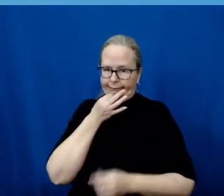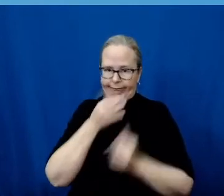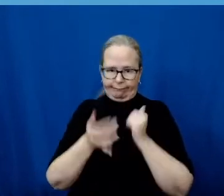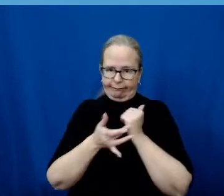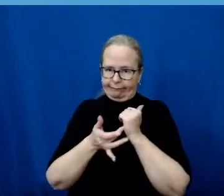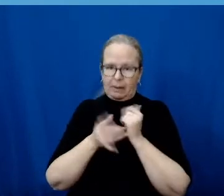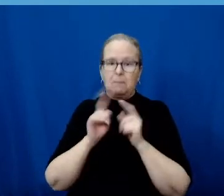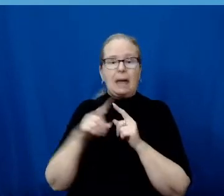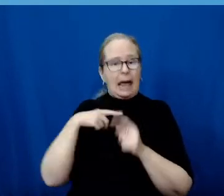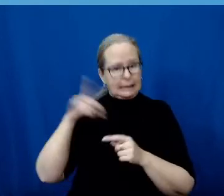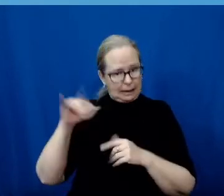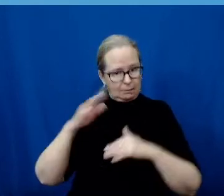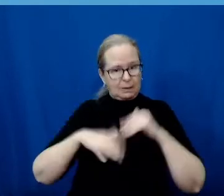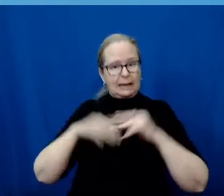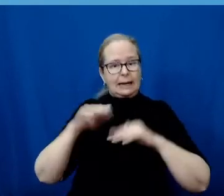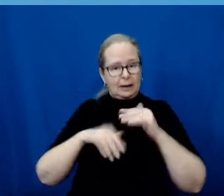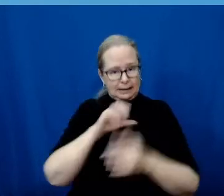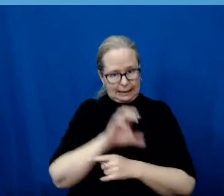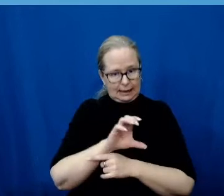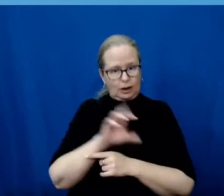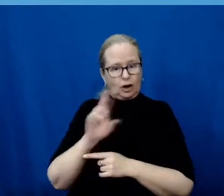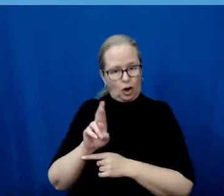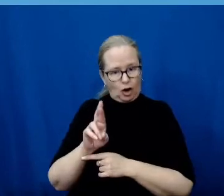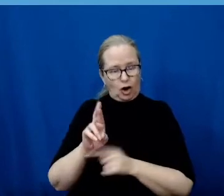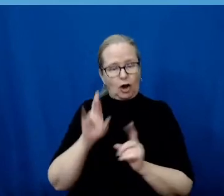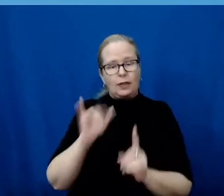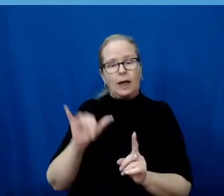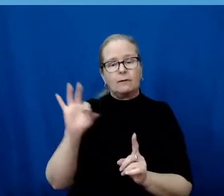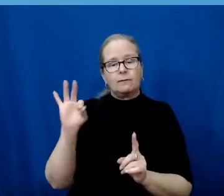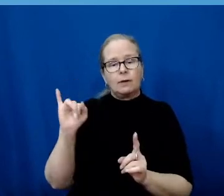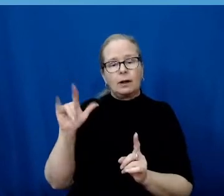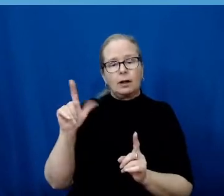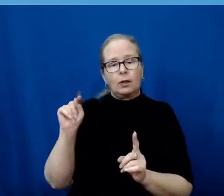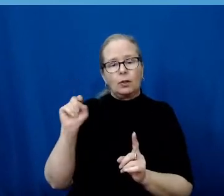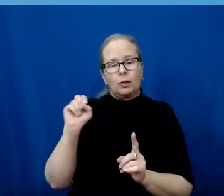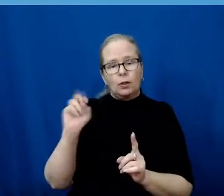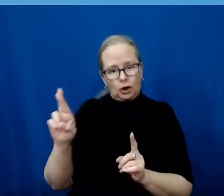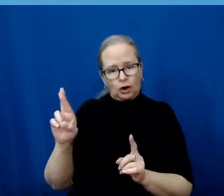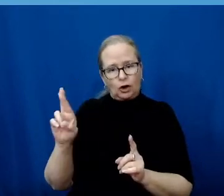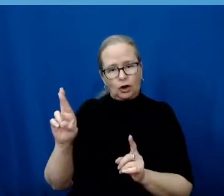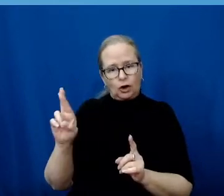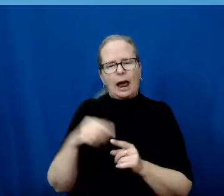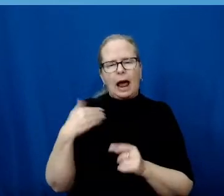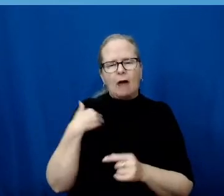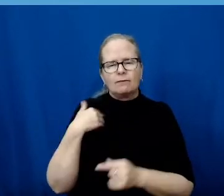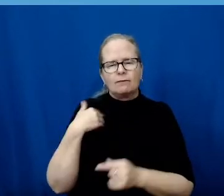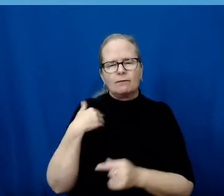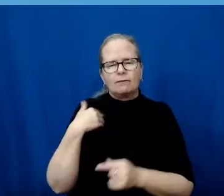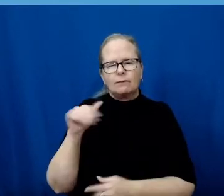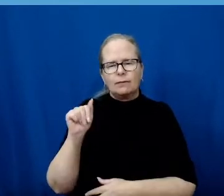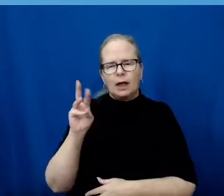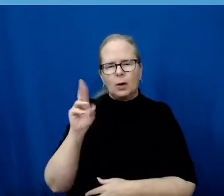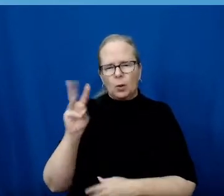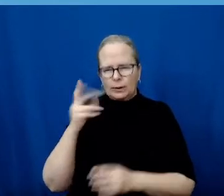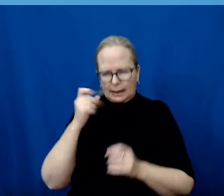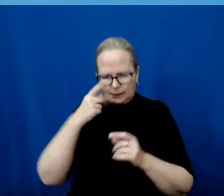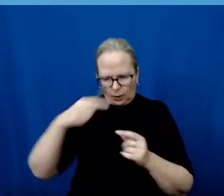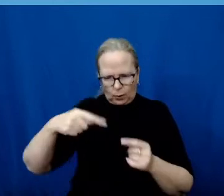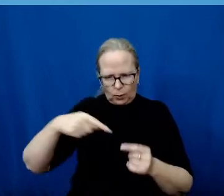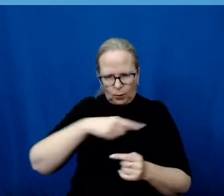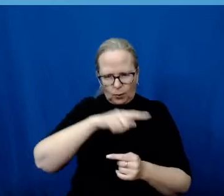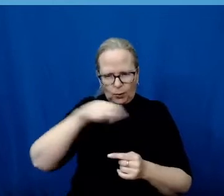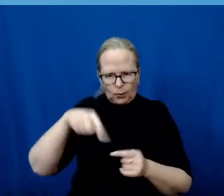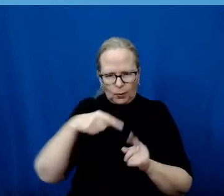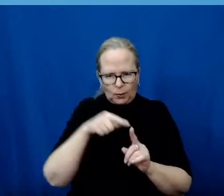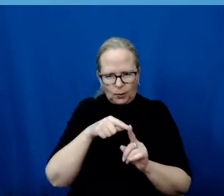filters to help you know which way to point them, combined with you rip